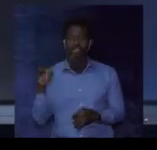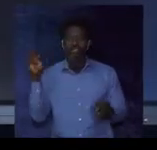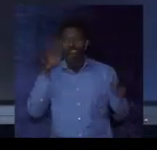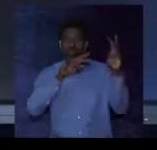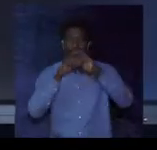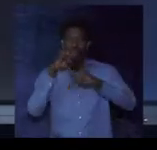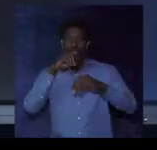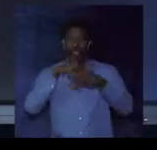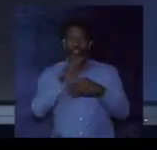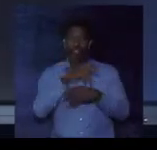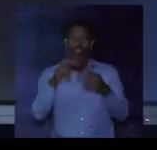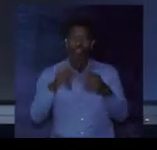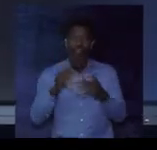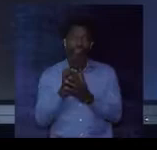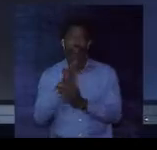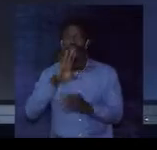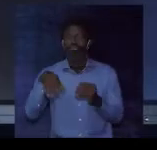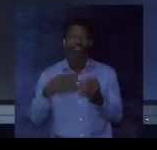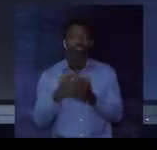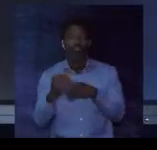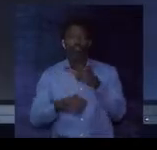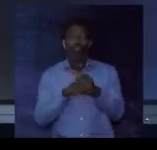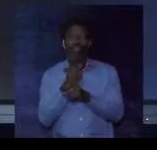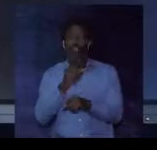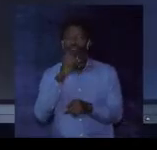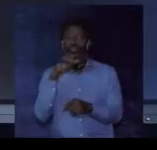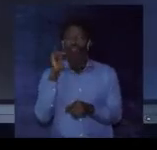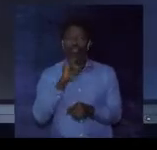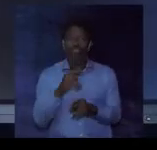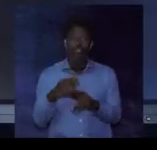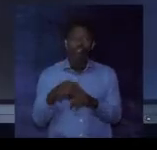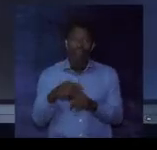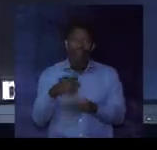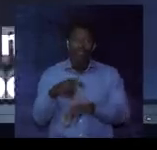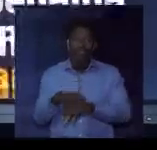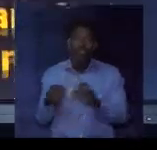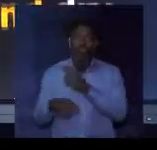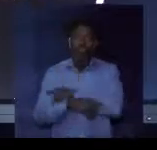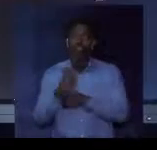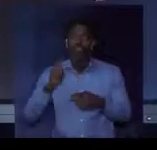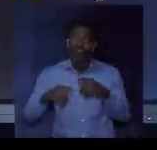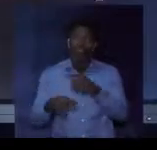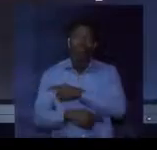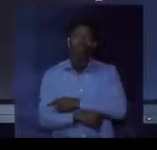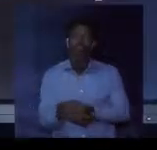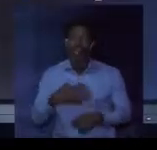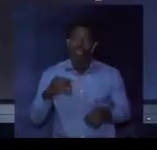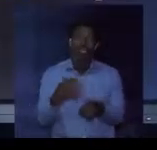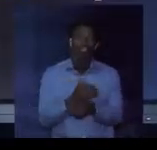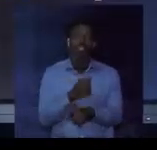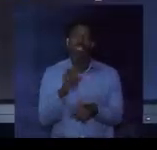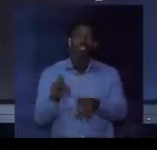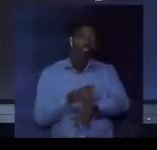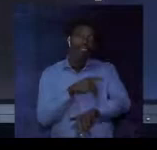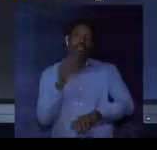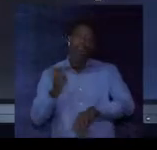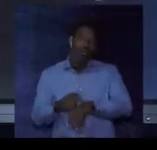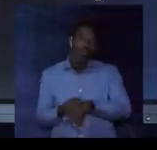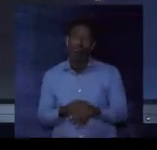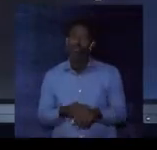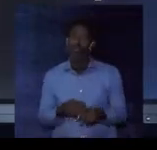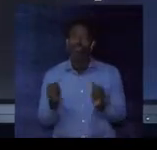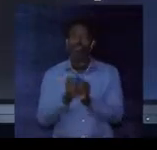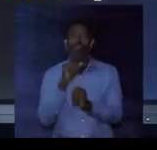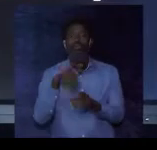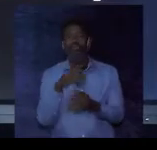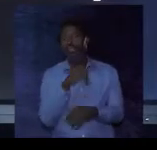a place through the whole year. So the difference is one is for a short period of time, day to day, and one takes a long period of